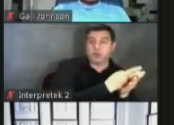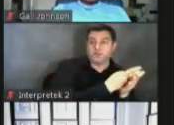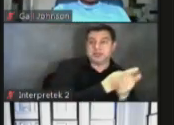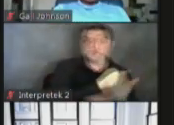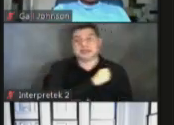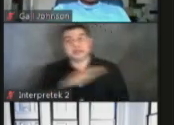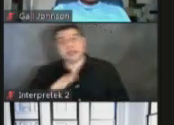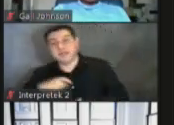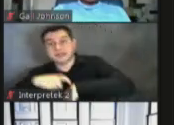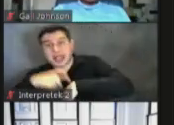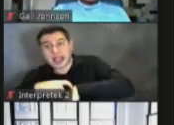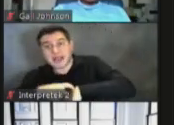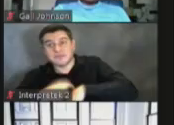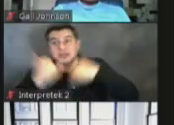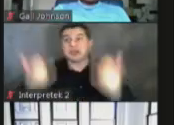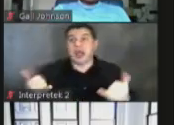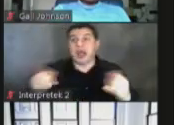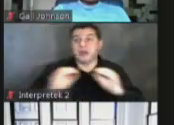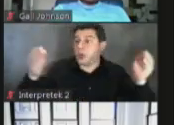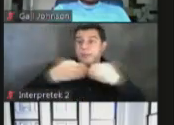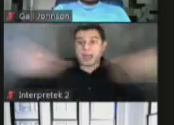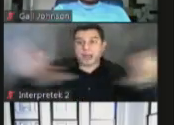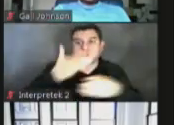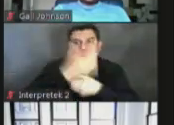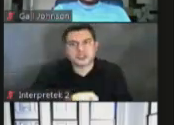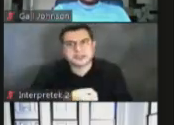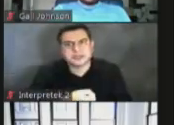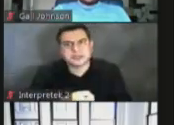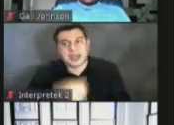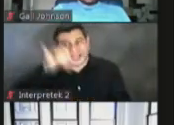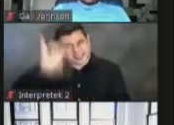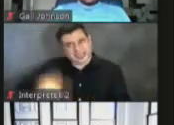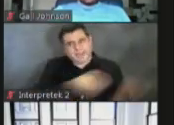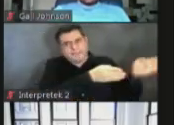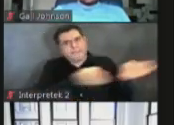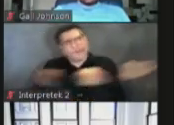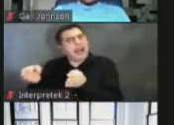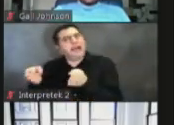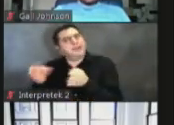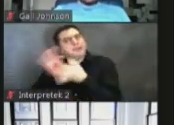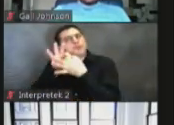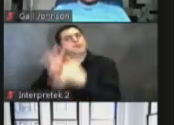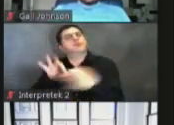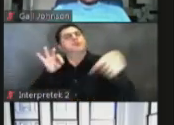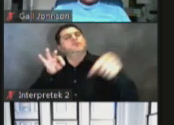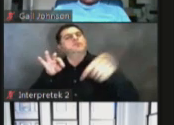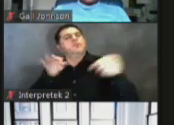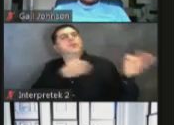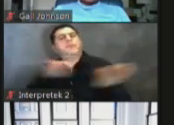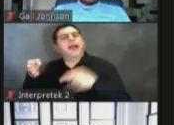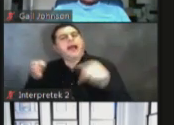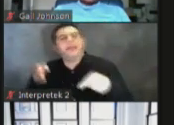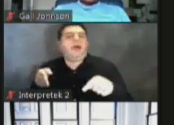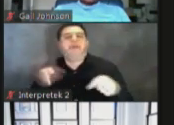and 3 years. This so-called plan clings to the theoretical deregulation narrative despite the 2017 land